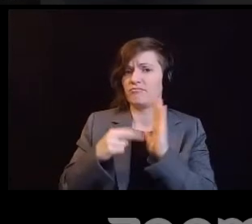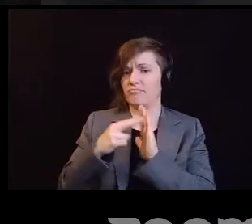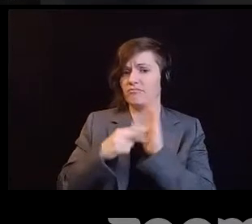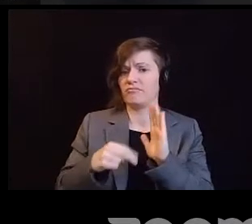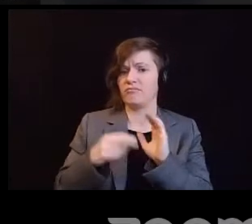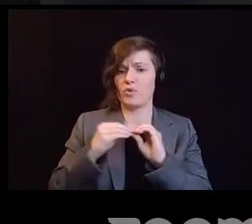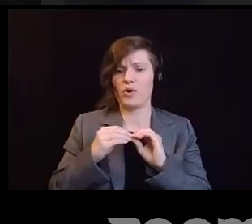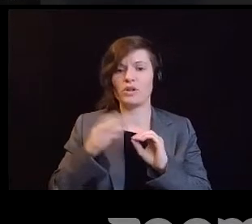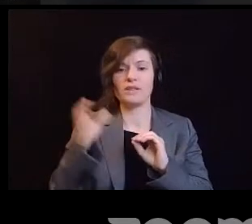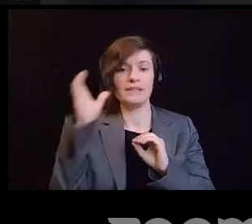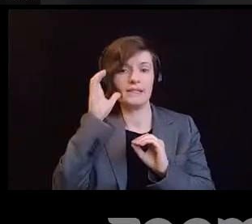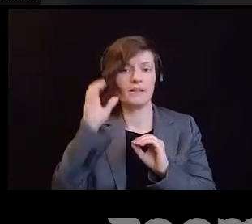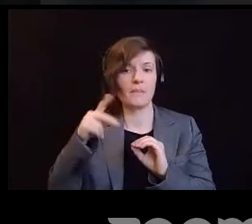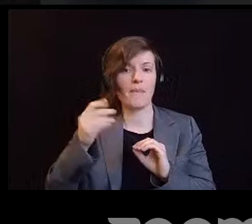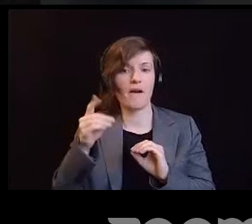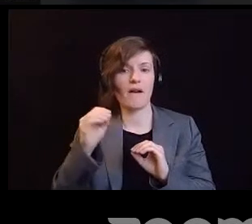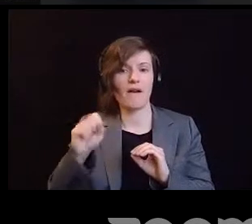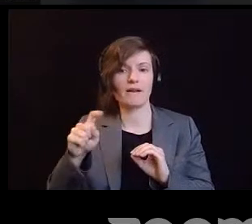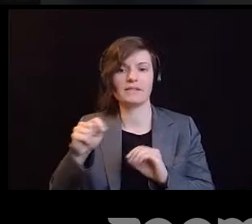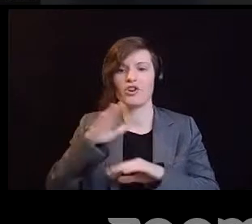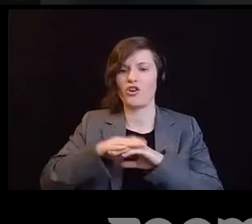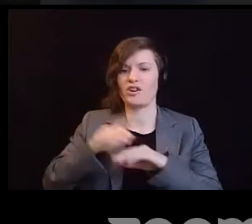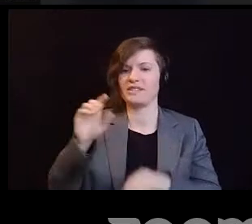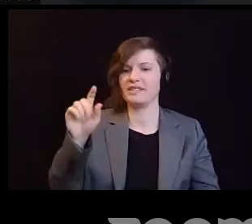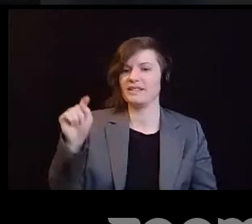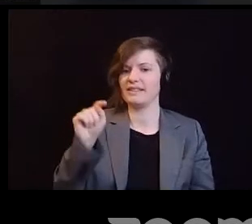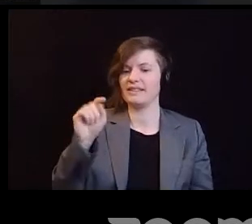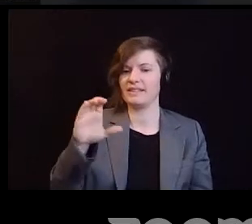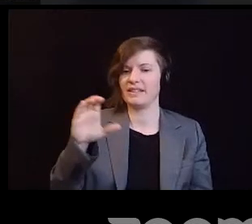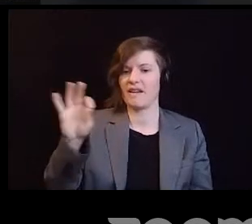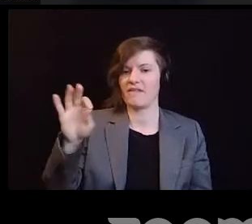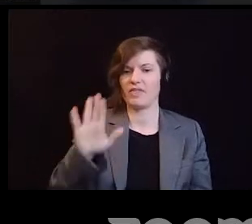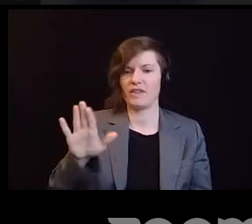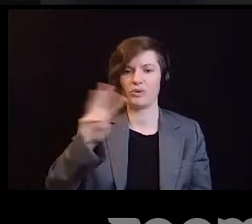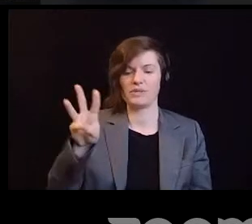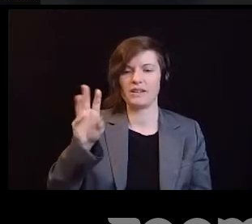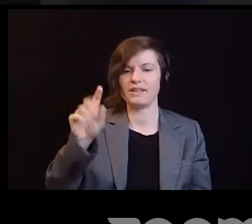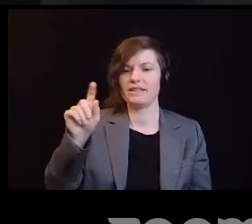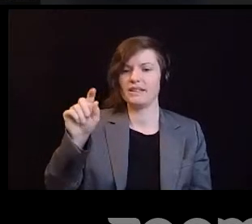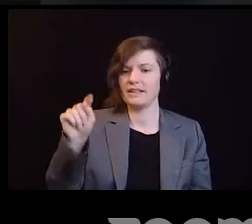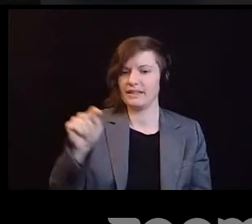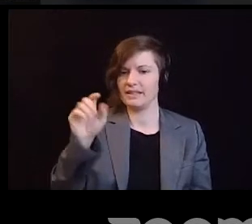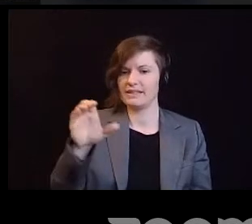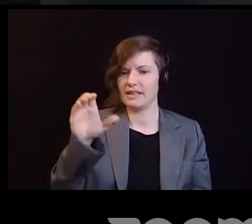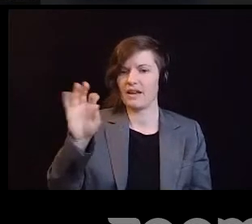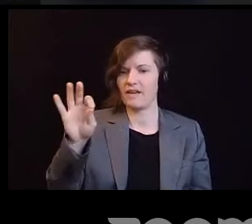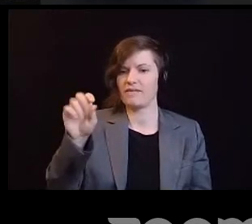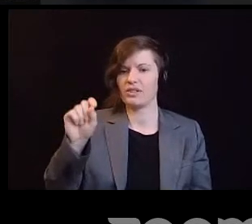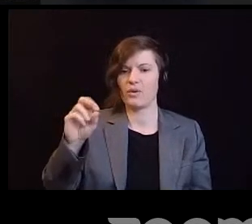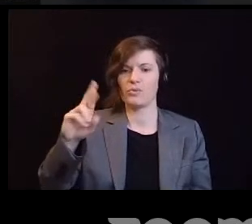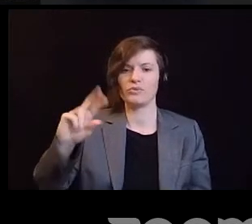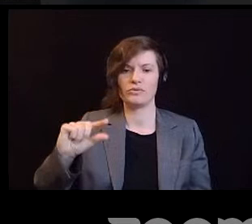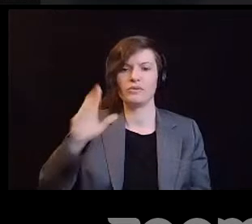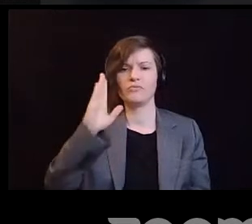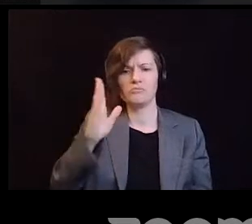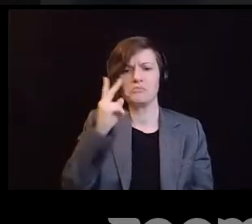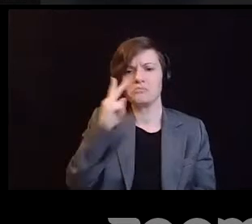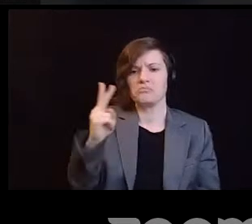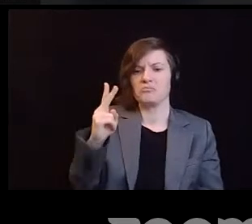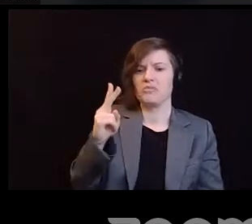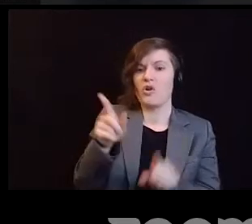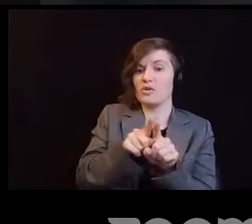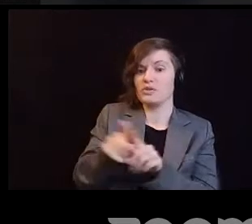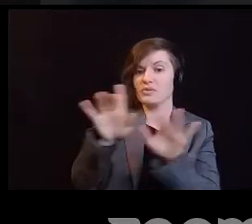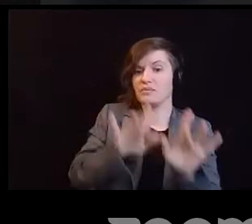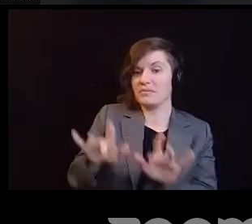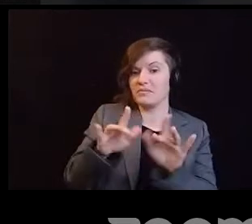website, tcf.org. You can also find a recording of this session, which will be posted shortly after we conclude. I'd